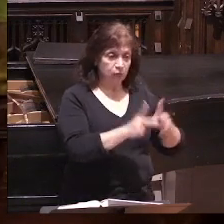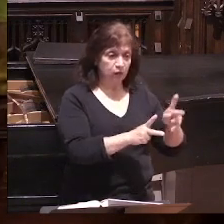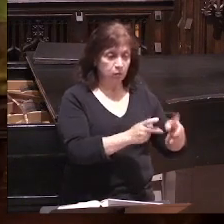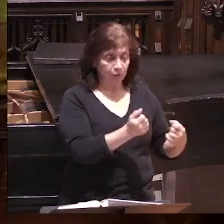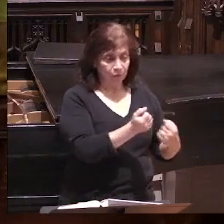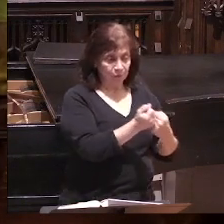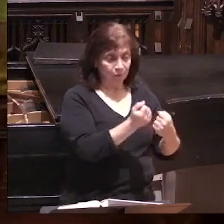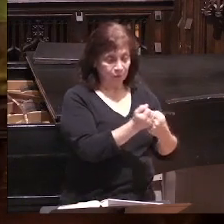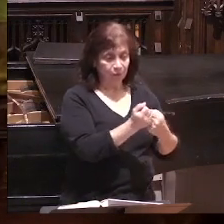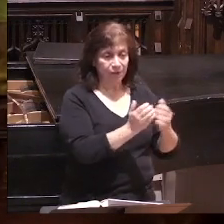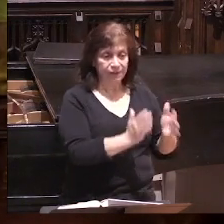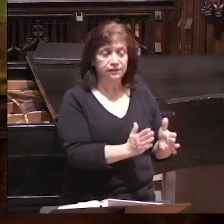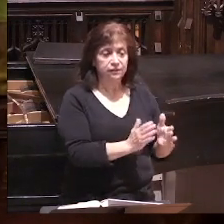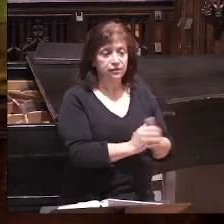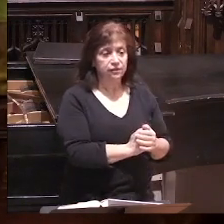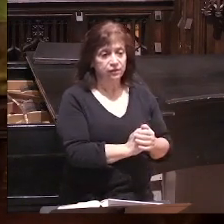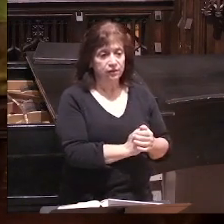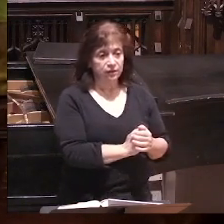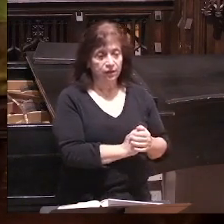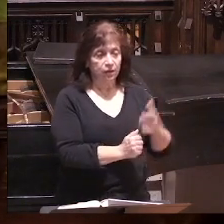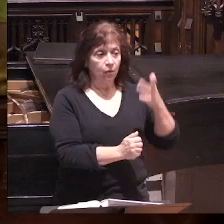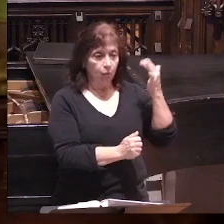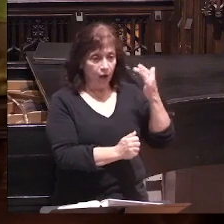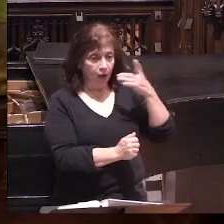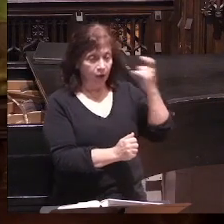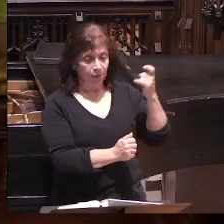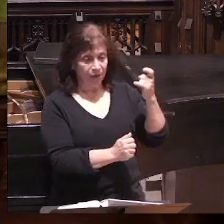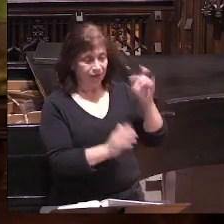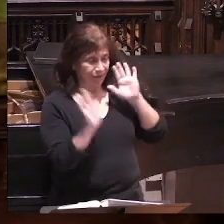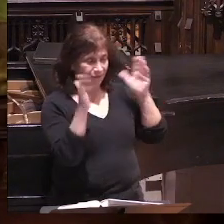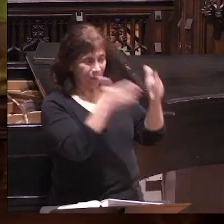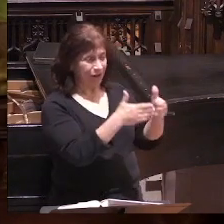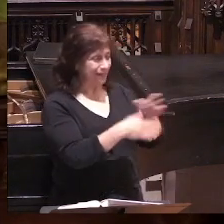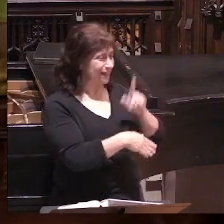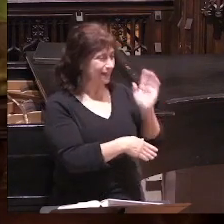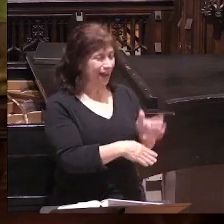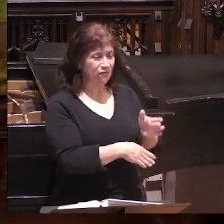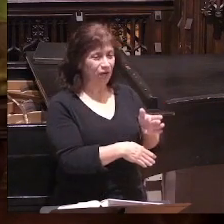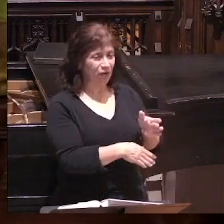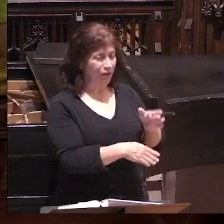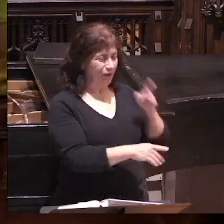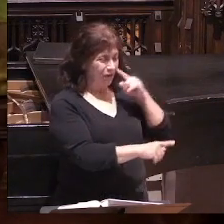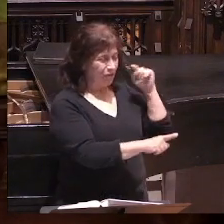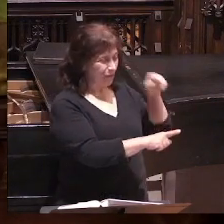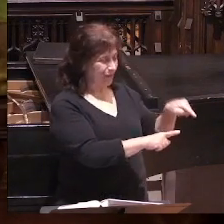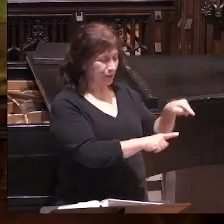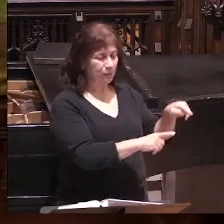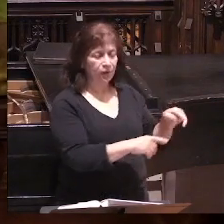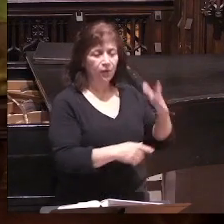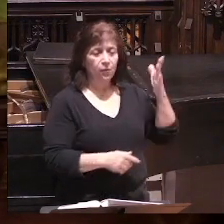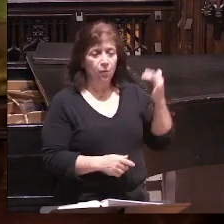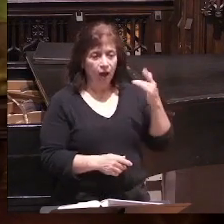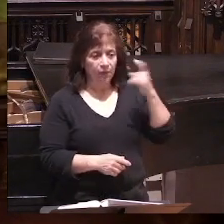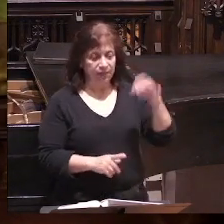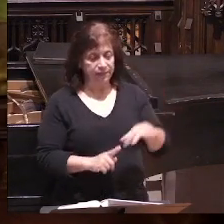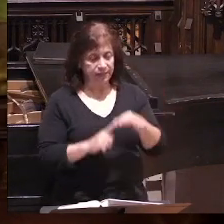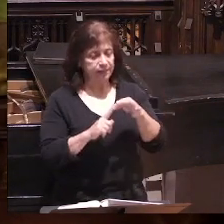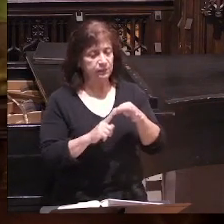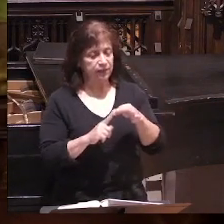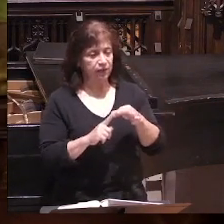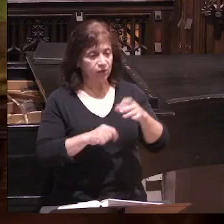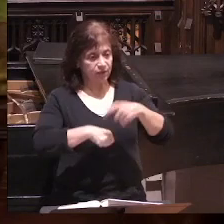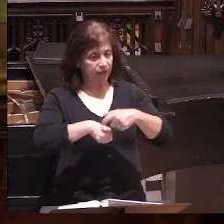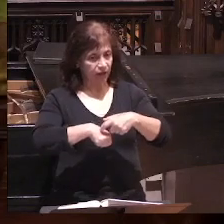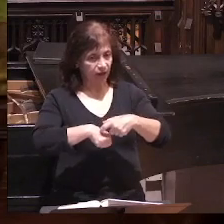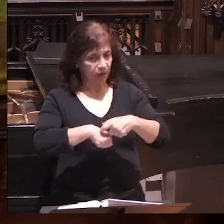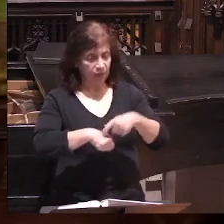the spotlight may never fall. You see, for such a time as this, these